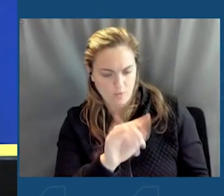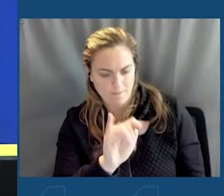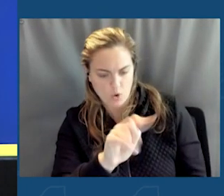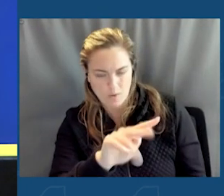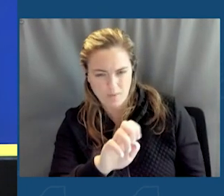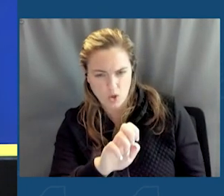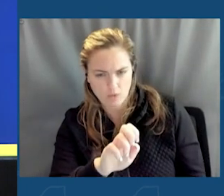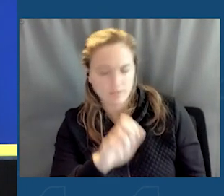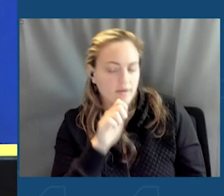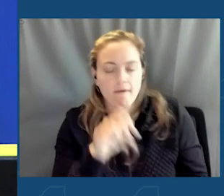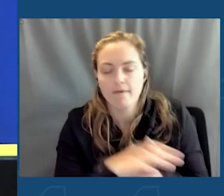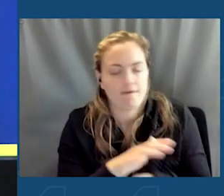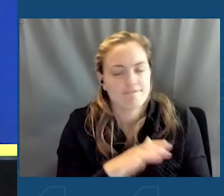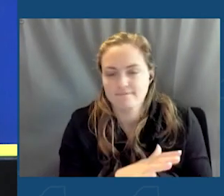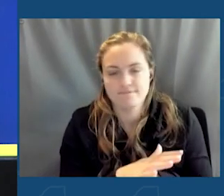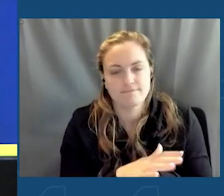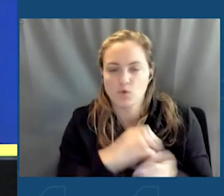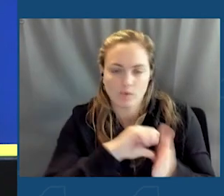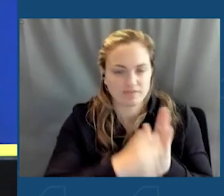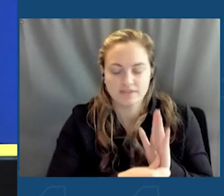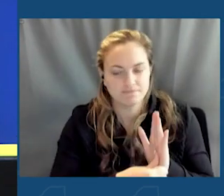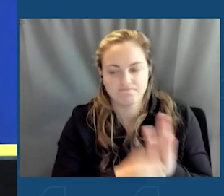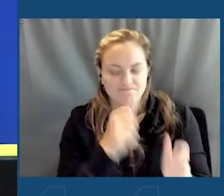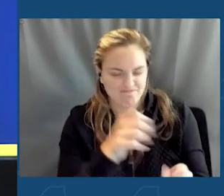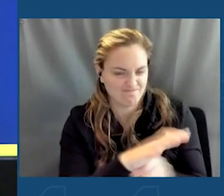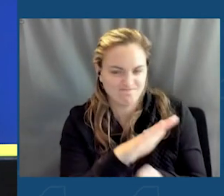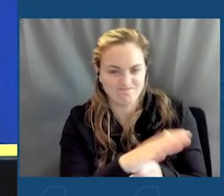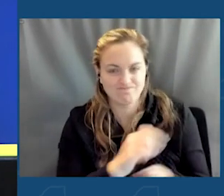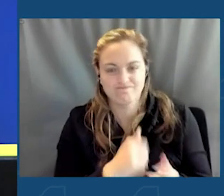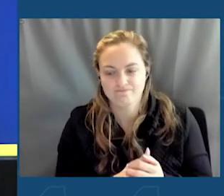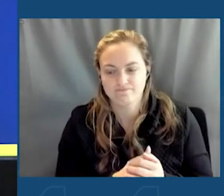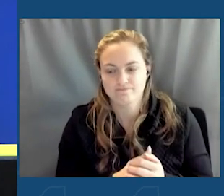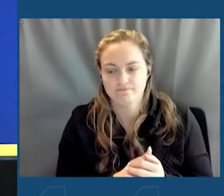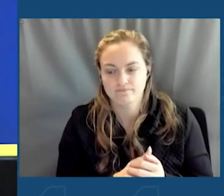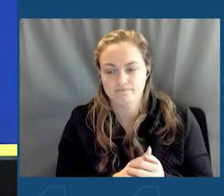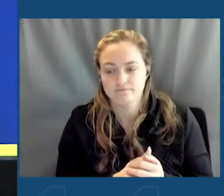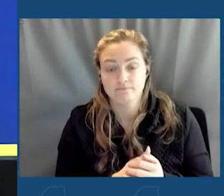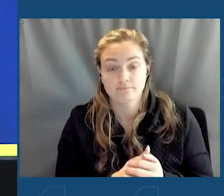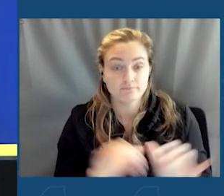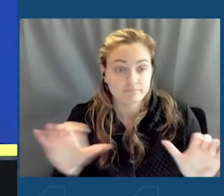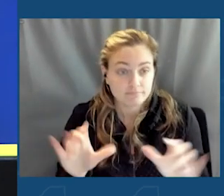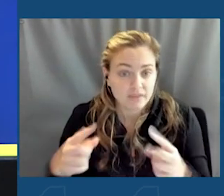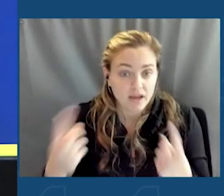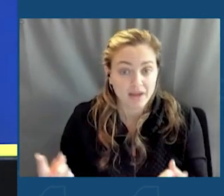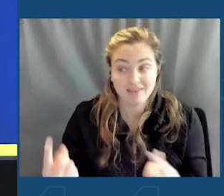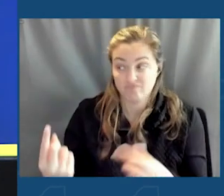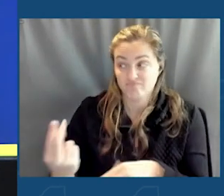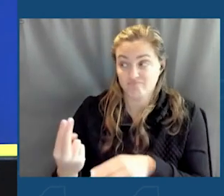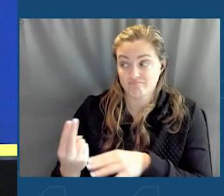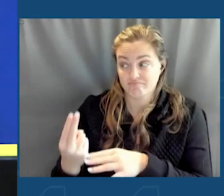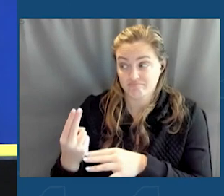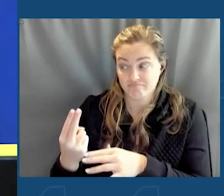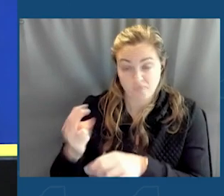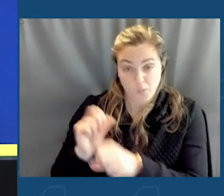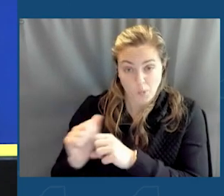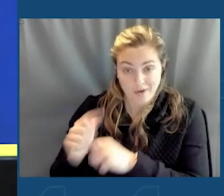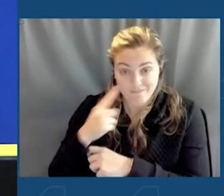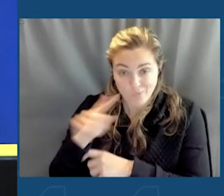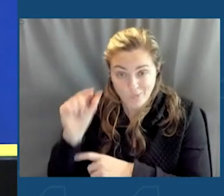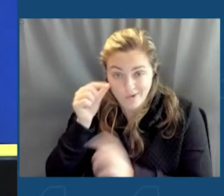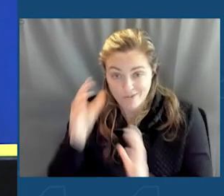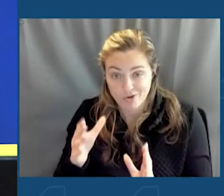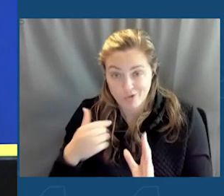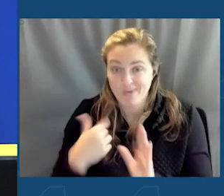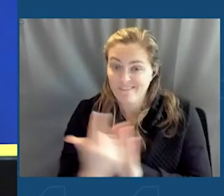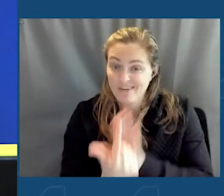for that emphasis. Look what's been done under the governor's leadership. We have a law